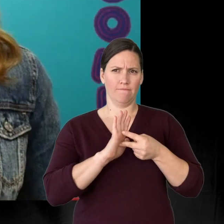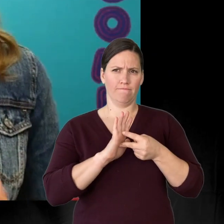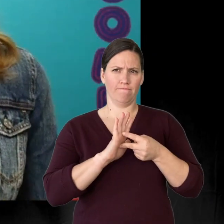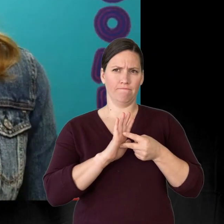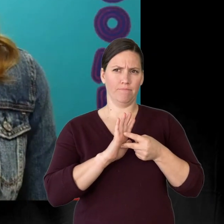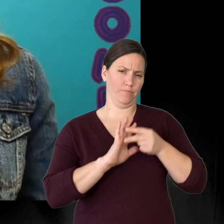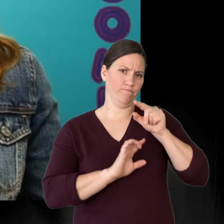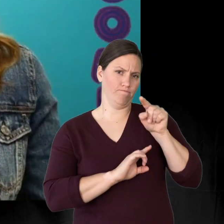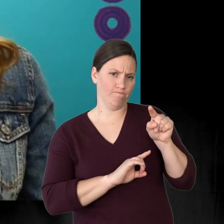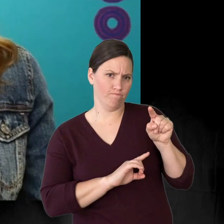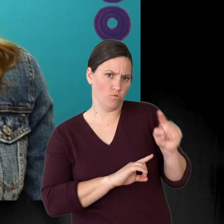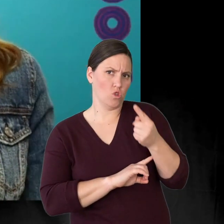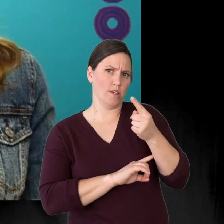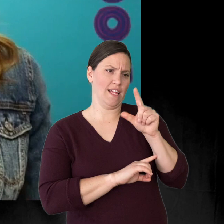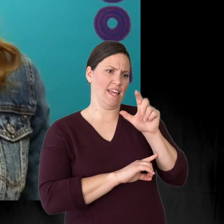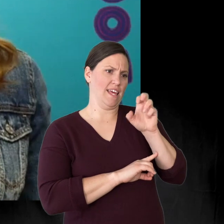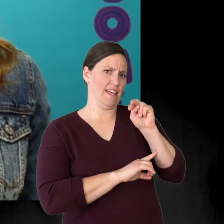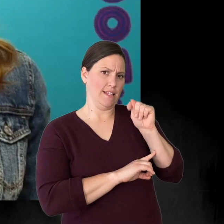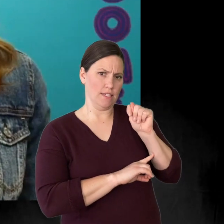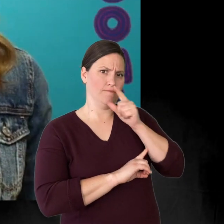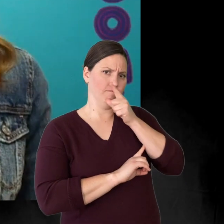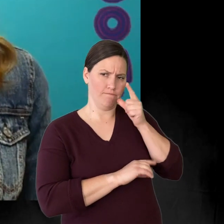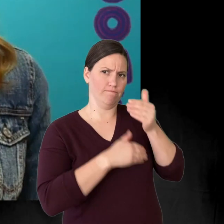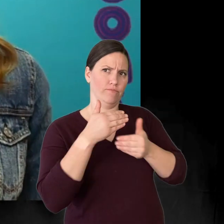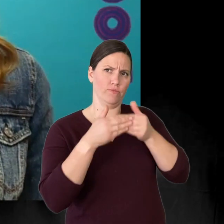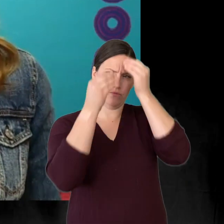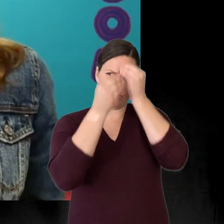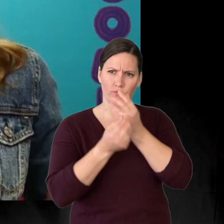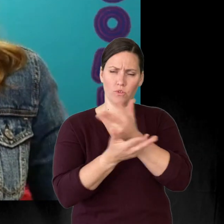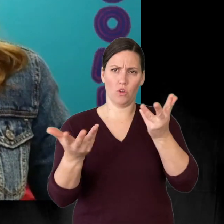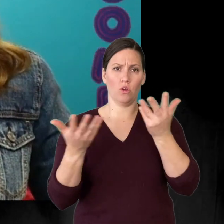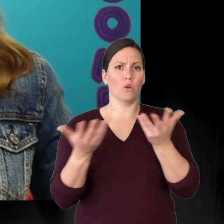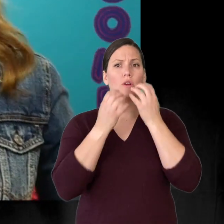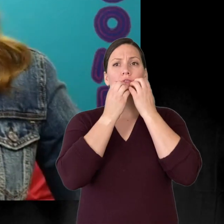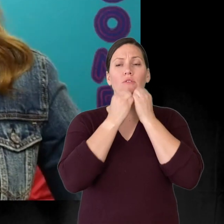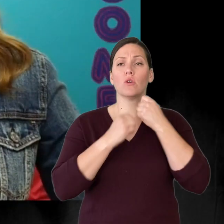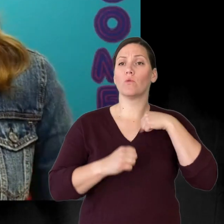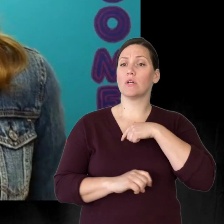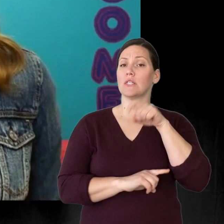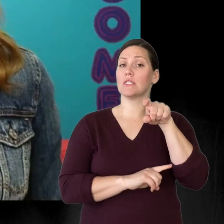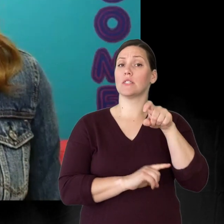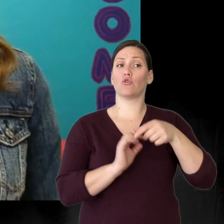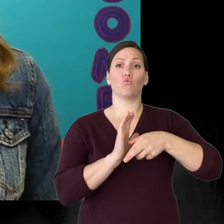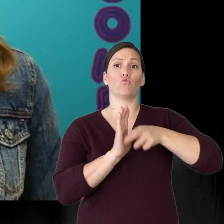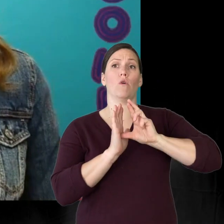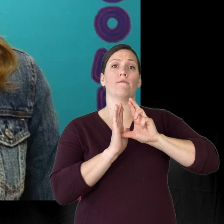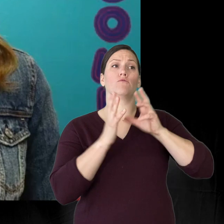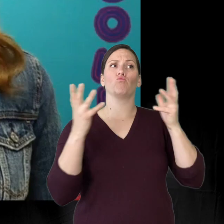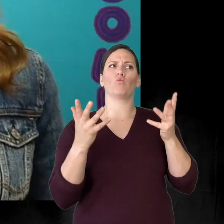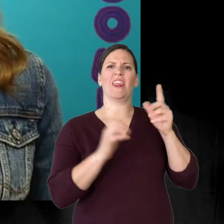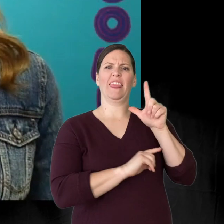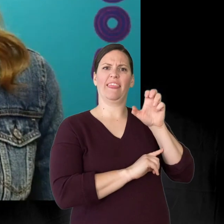series. Now, before I tell you about these great devotionals that I've selected for us, maybe we should have a little refresher on what Lent